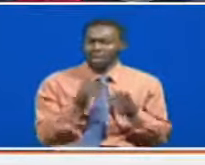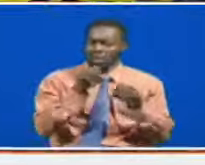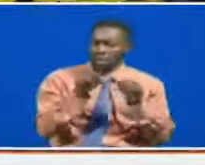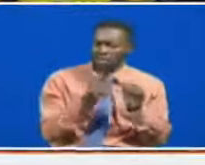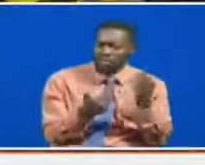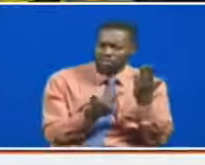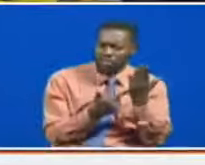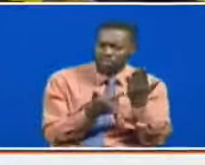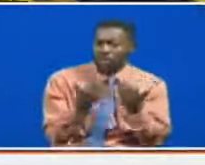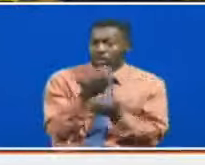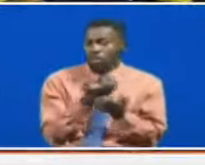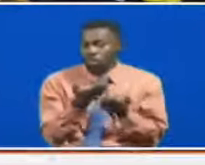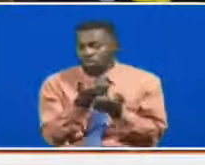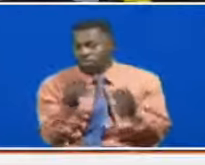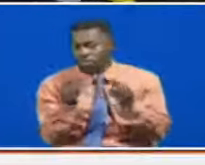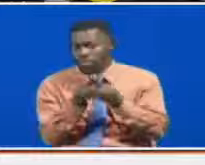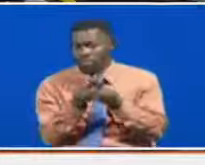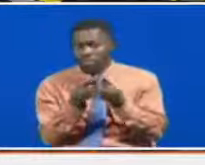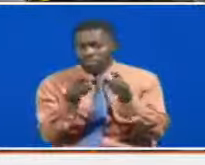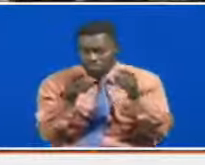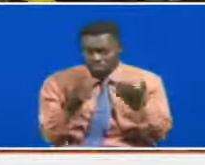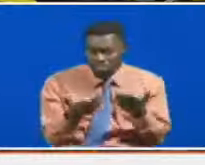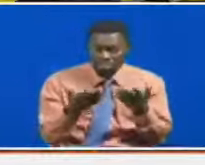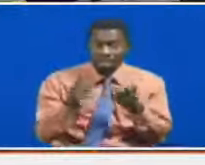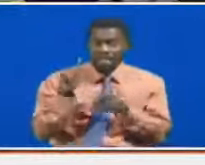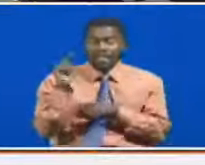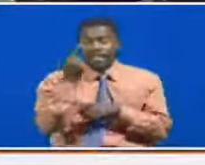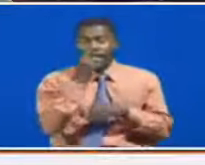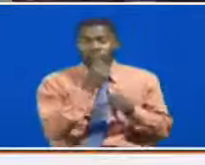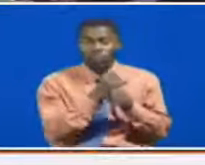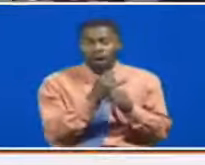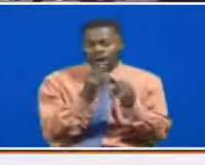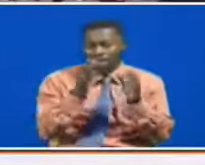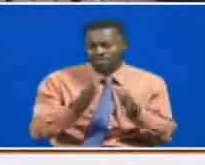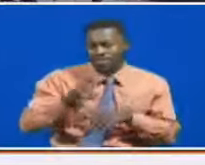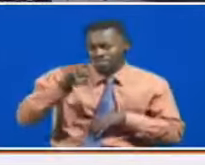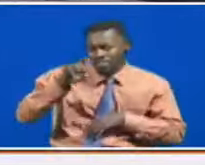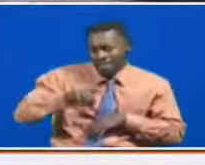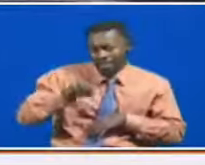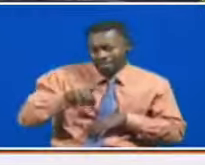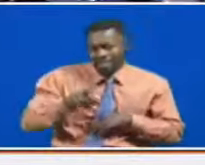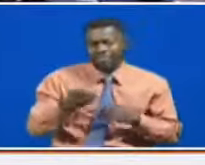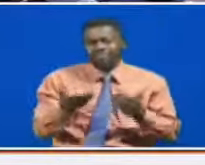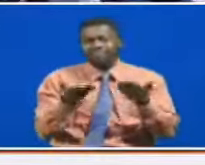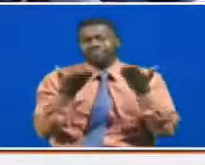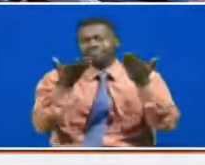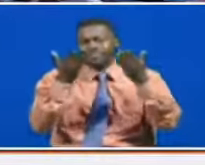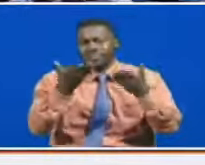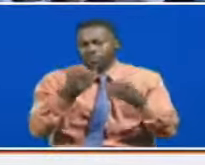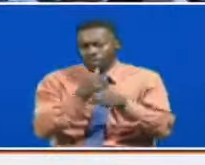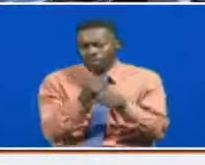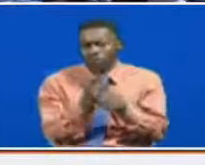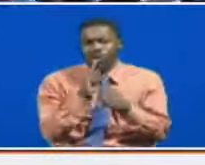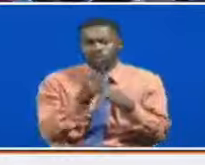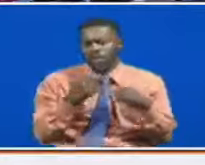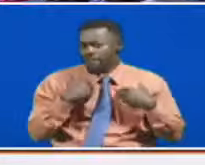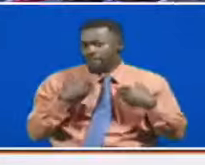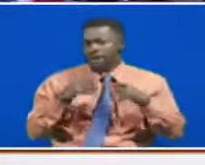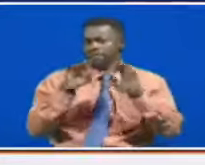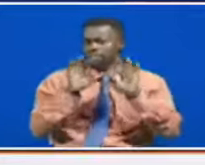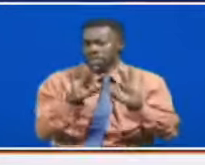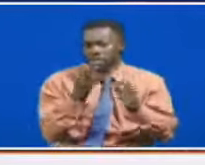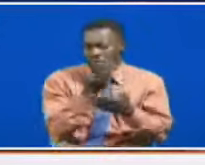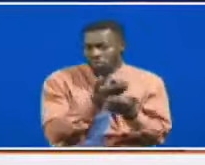economy, the general consensus was that the Kenyan workforce needs to be upskilled to maximize productivity under the smart